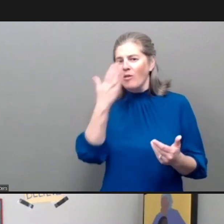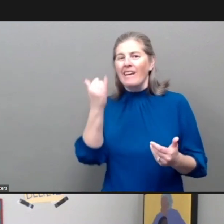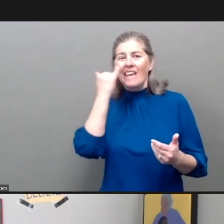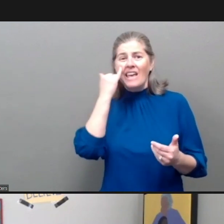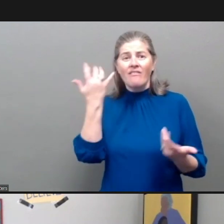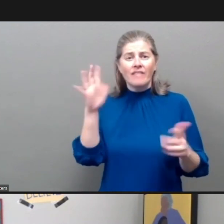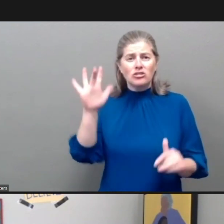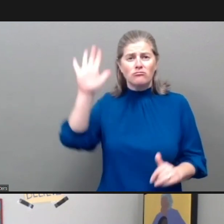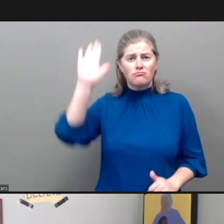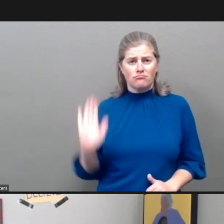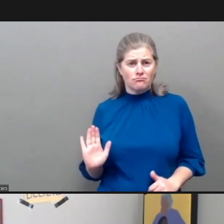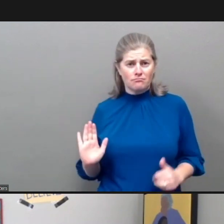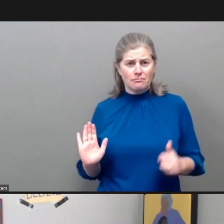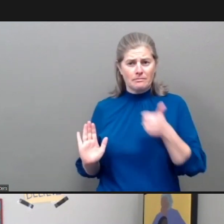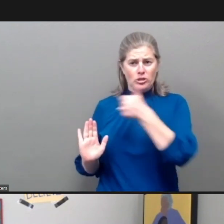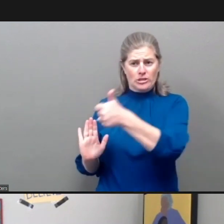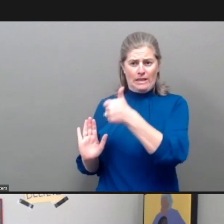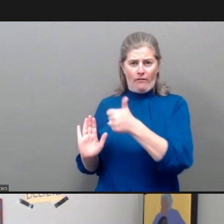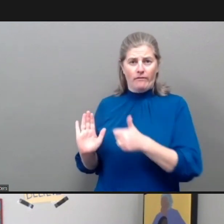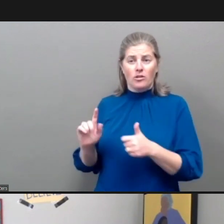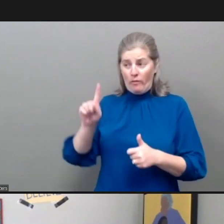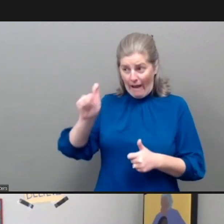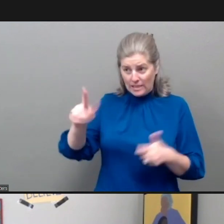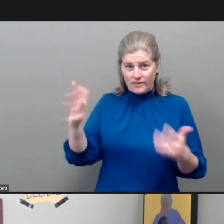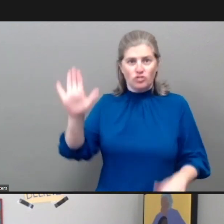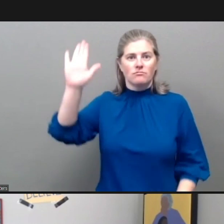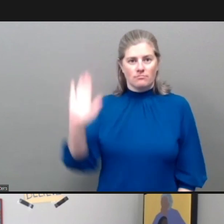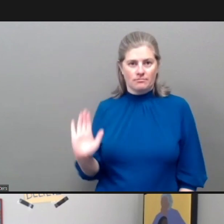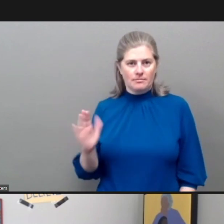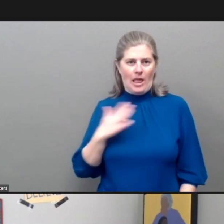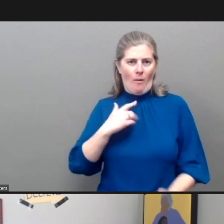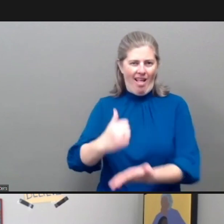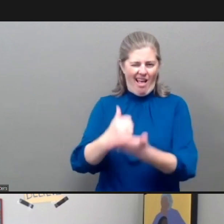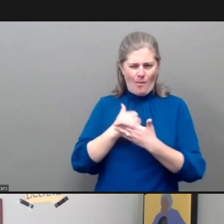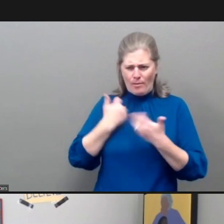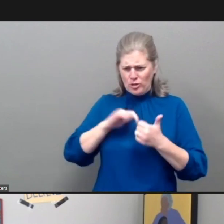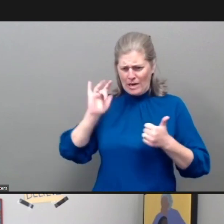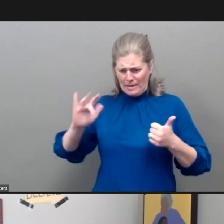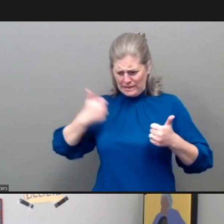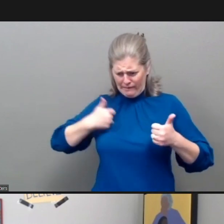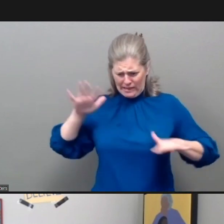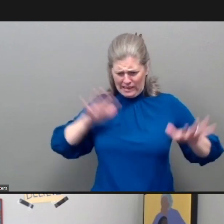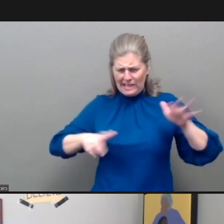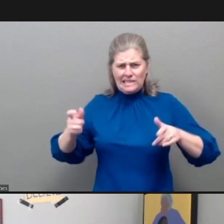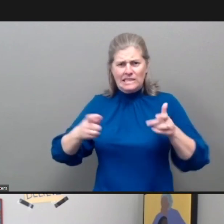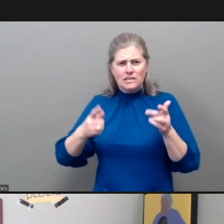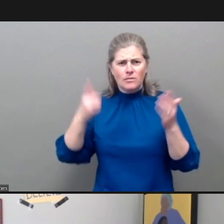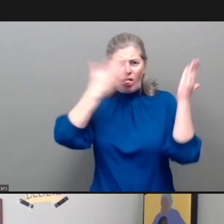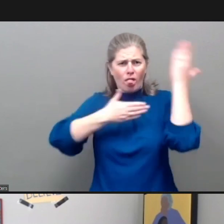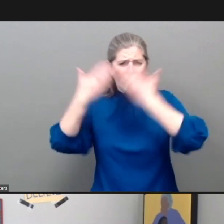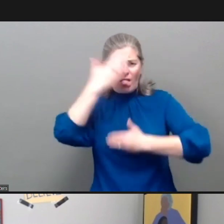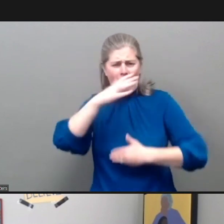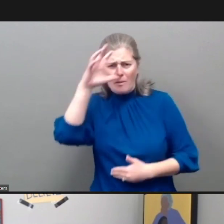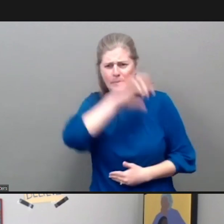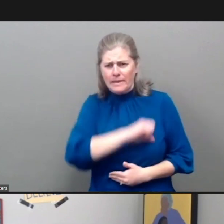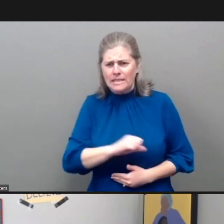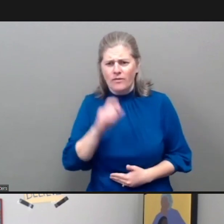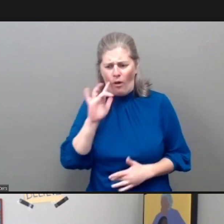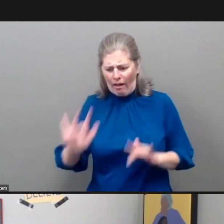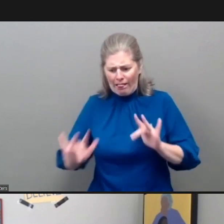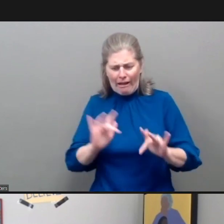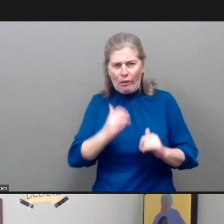to just lower your own hand after you've asked your question, that's really helpful. I'm trying to do that myself, but sometimes I miss it when I'm clicking the other buttons.